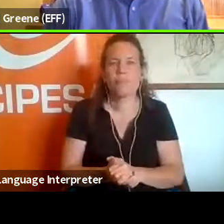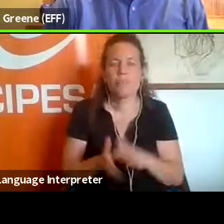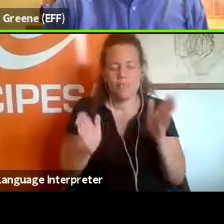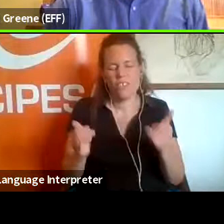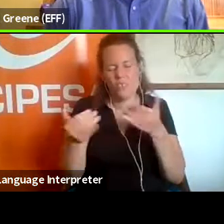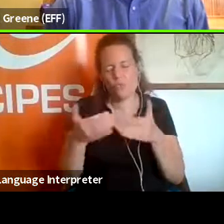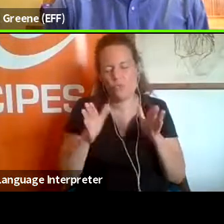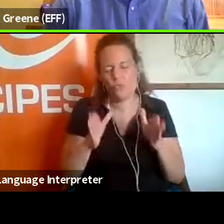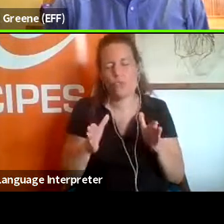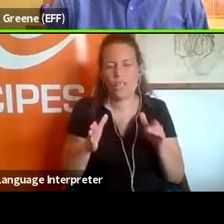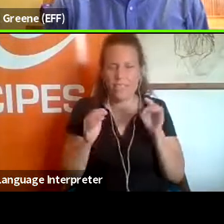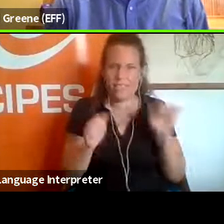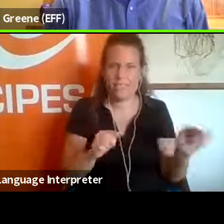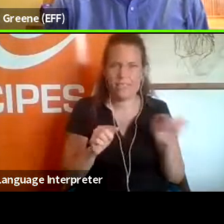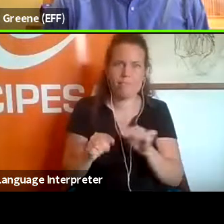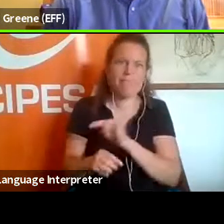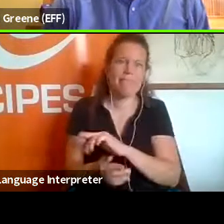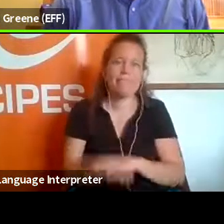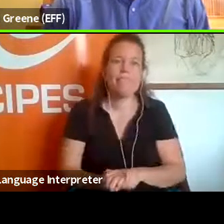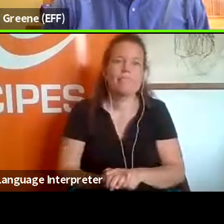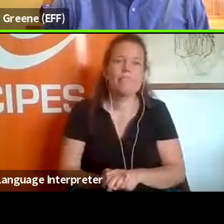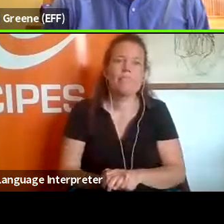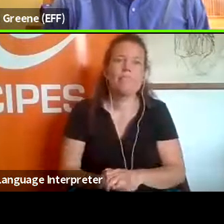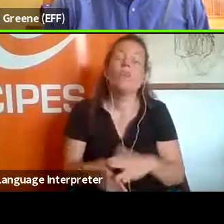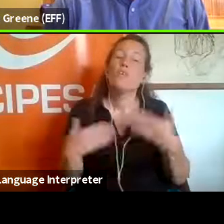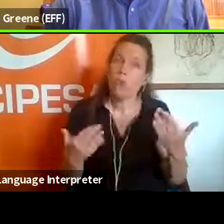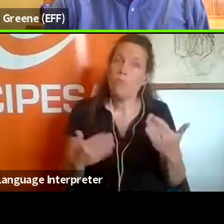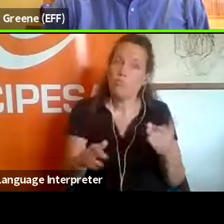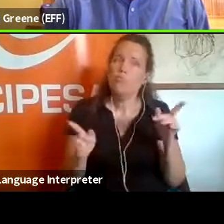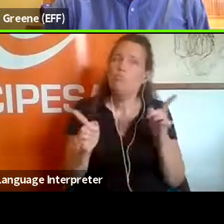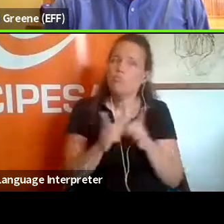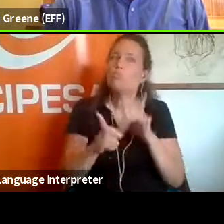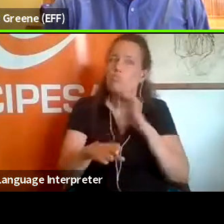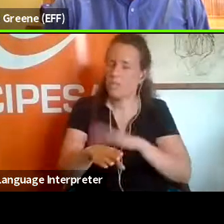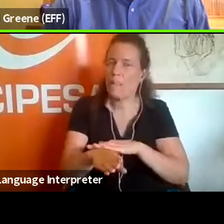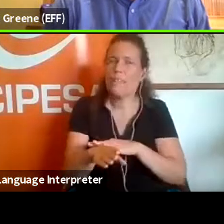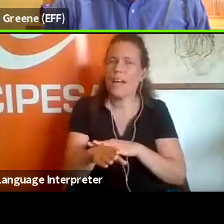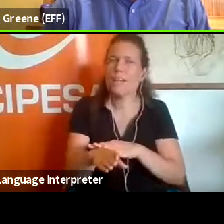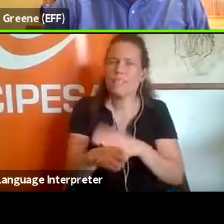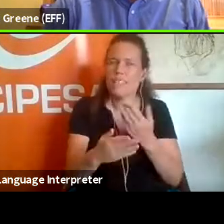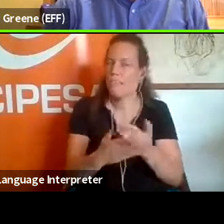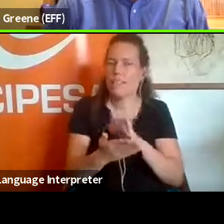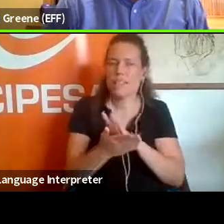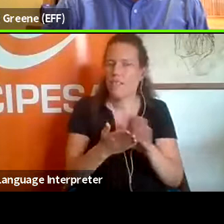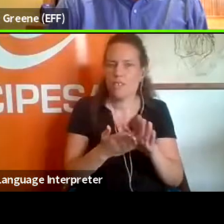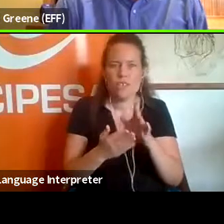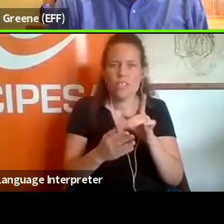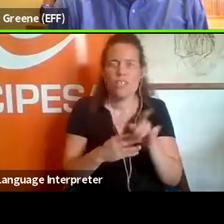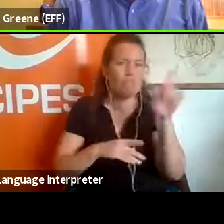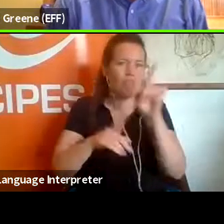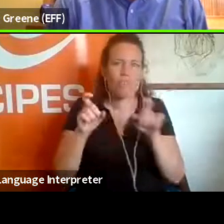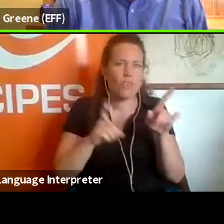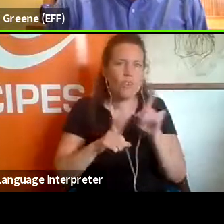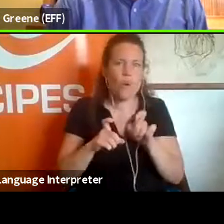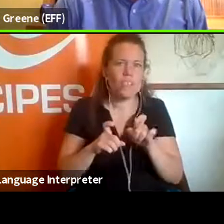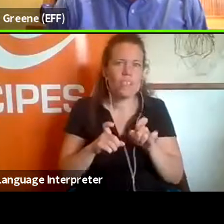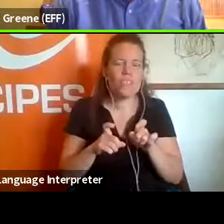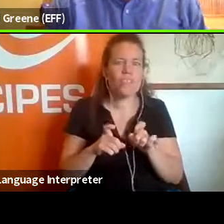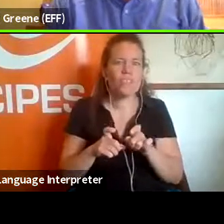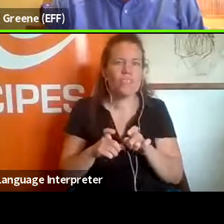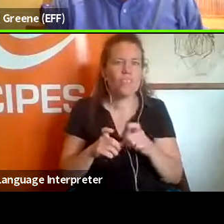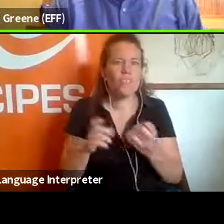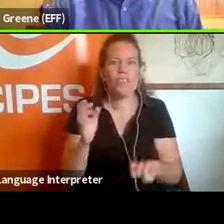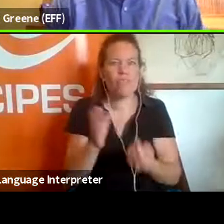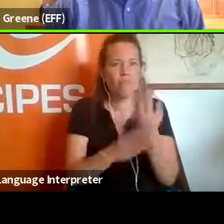at the companies. So we have some time left, and I don't see any questions in the Q&A, but I'm interested from the other